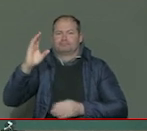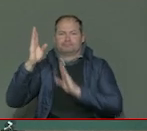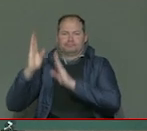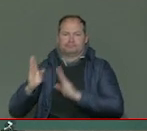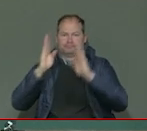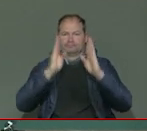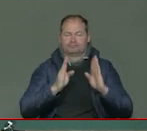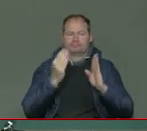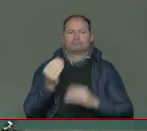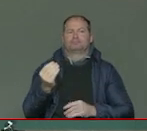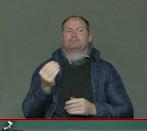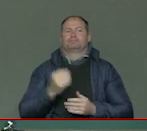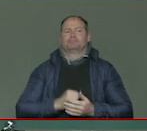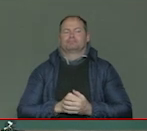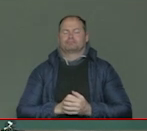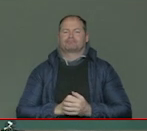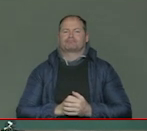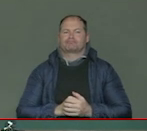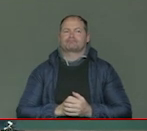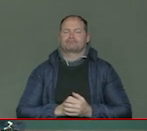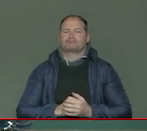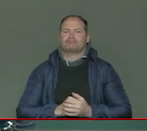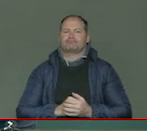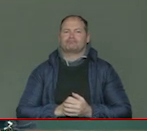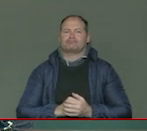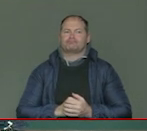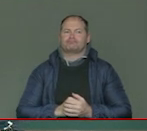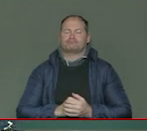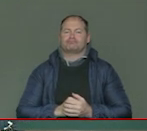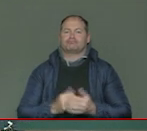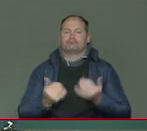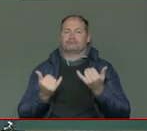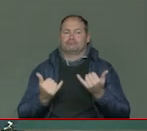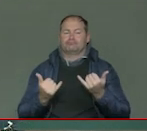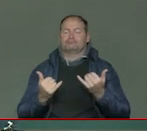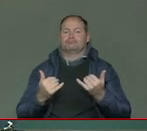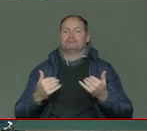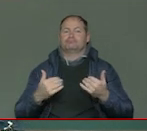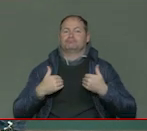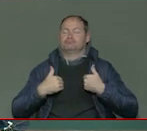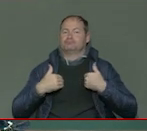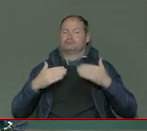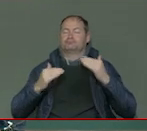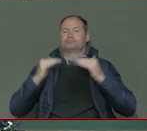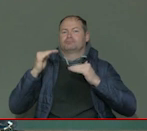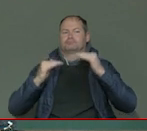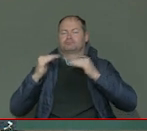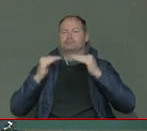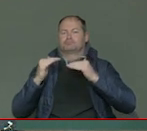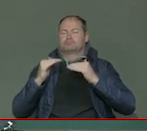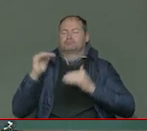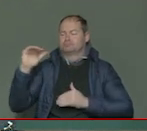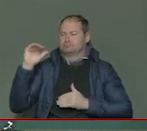the bank recon. As I said, we always start with our balance according to the bank statement.